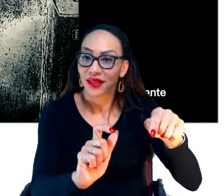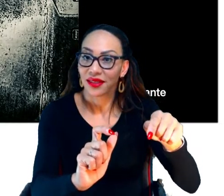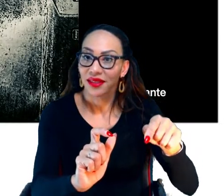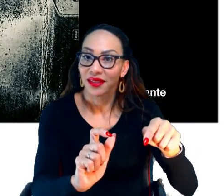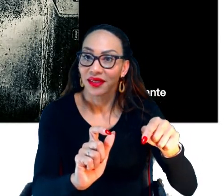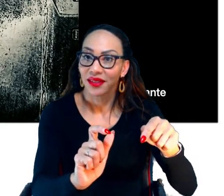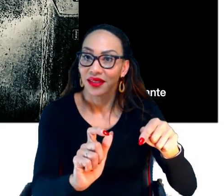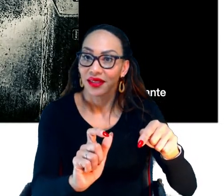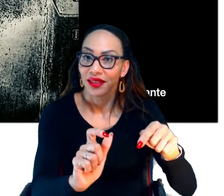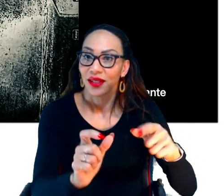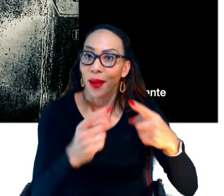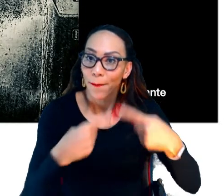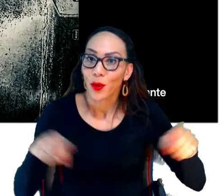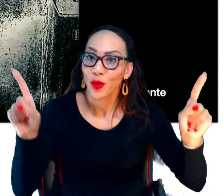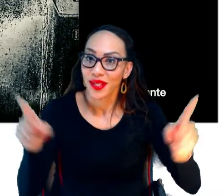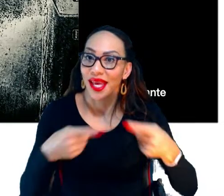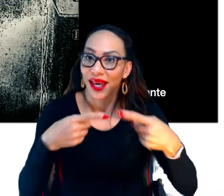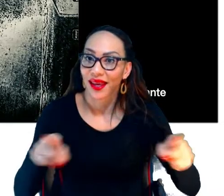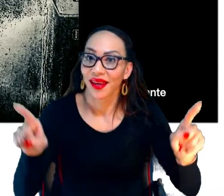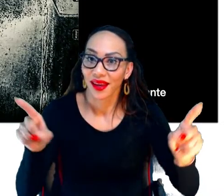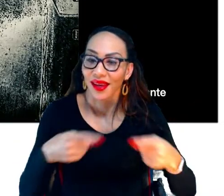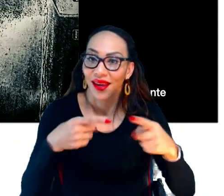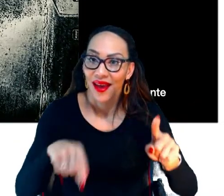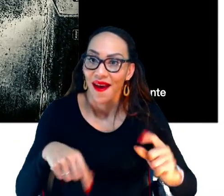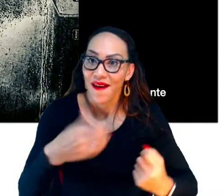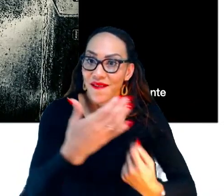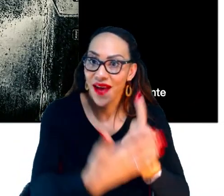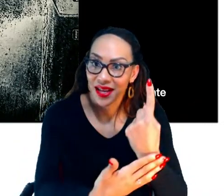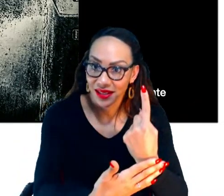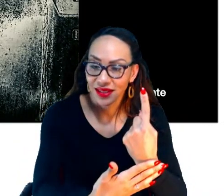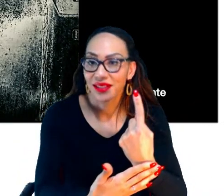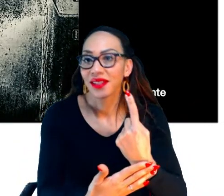different images. But for me, it's like a